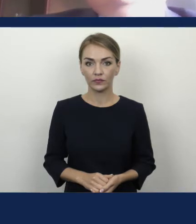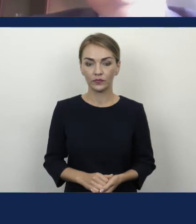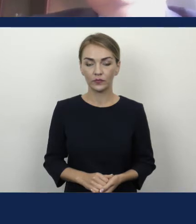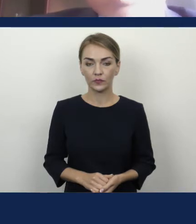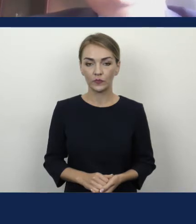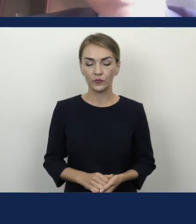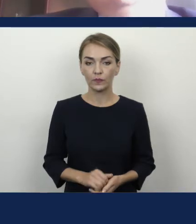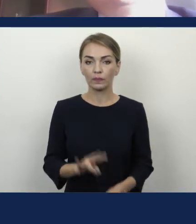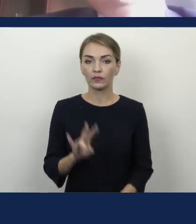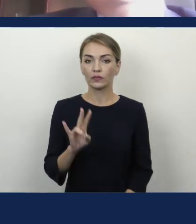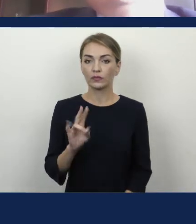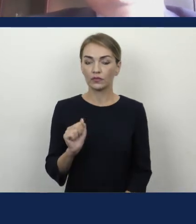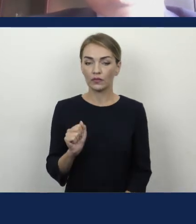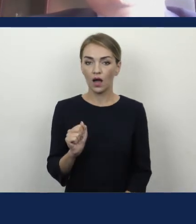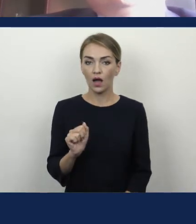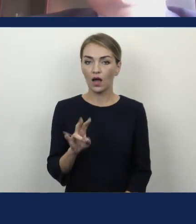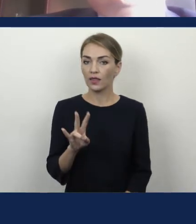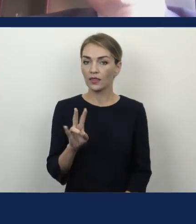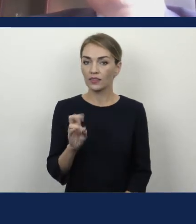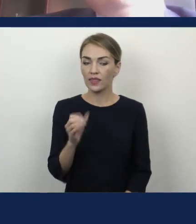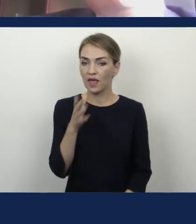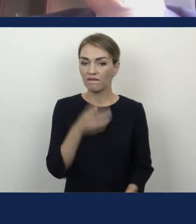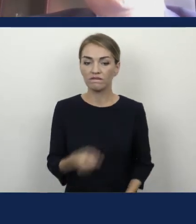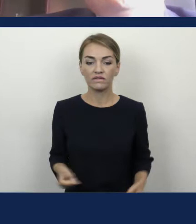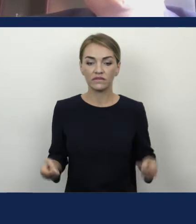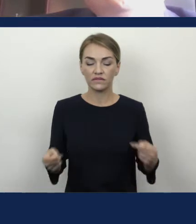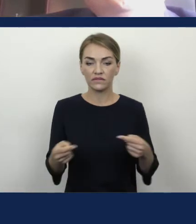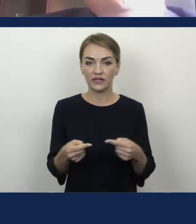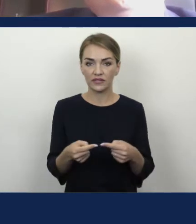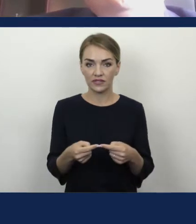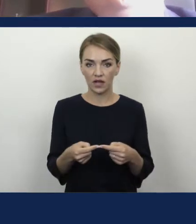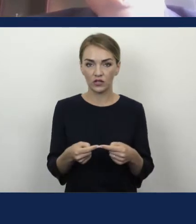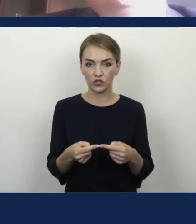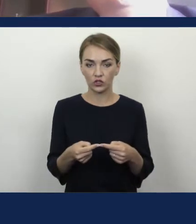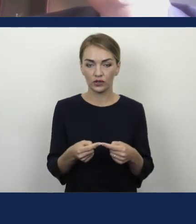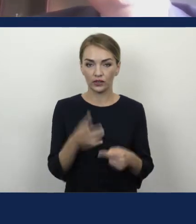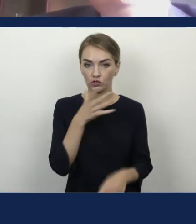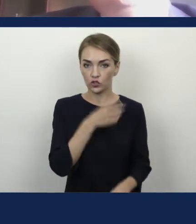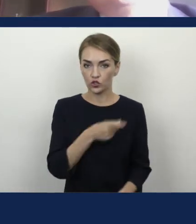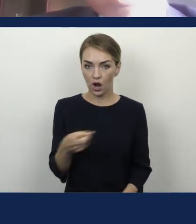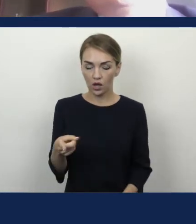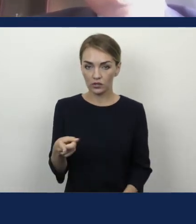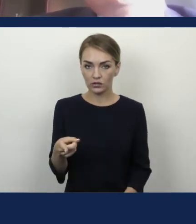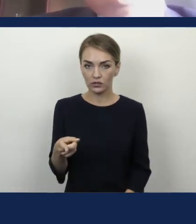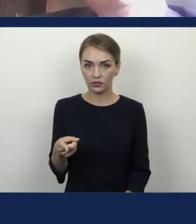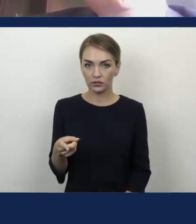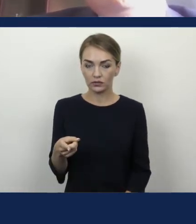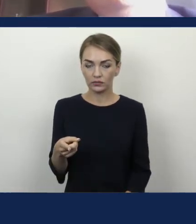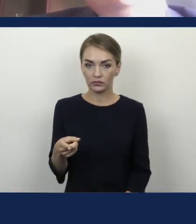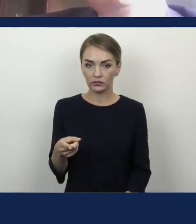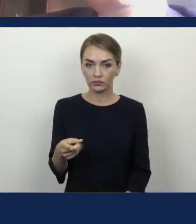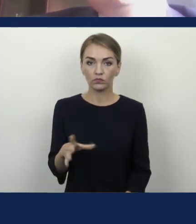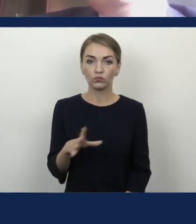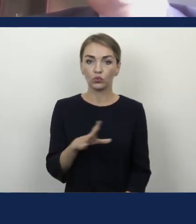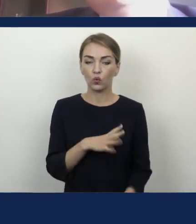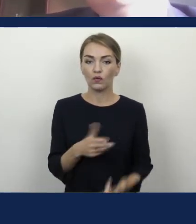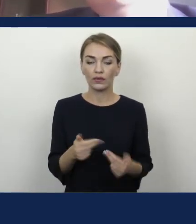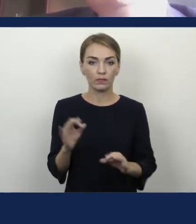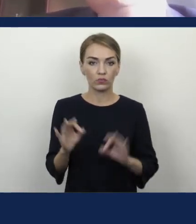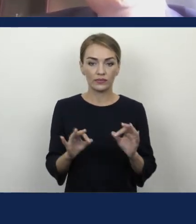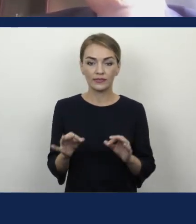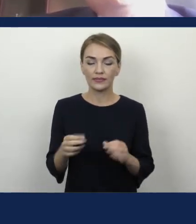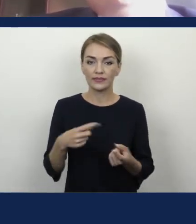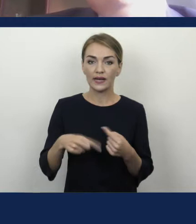indeterminately was deemed disproportional. Among other reasons, the Strasbourg